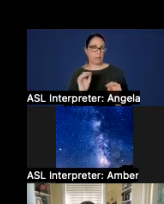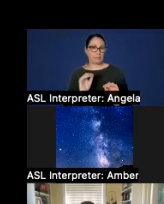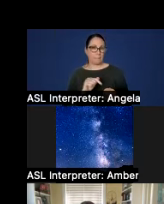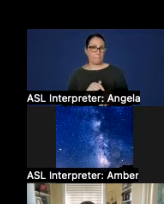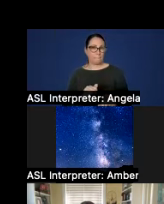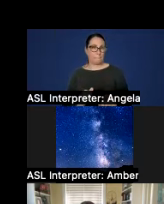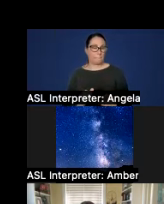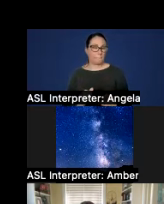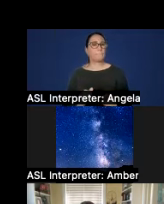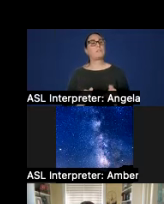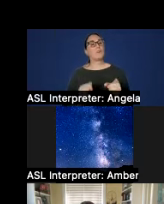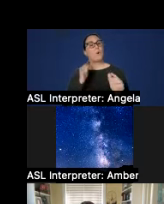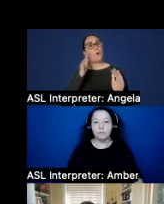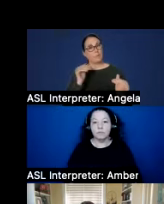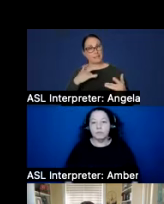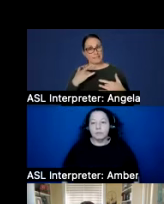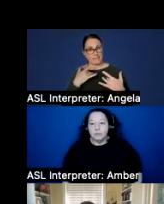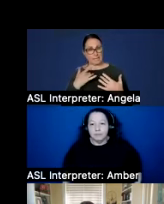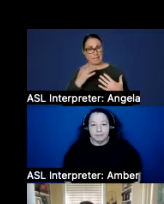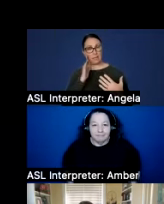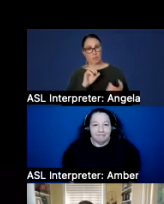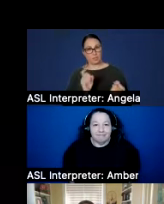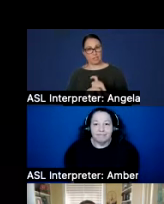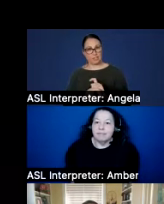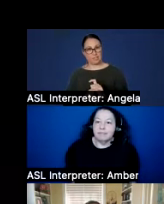can continue to change. Next slide, please, Deb.